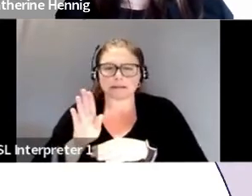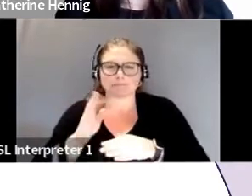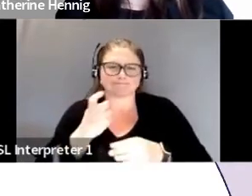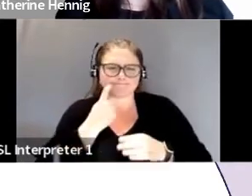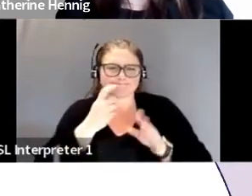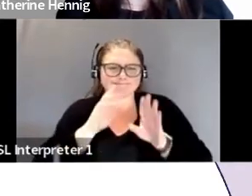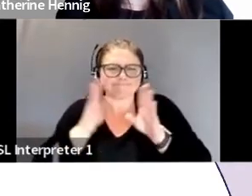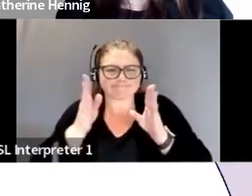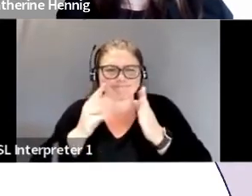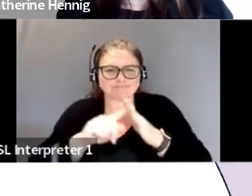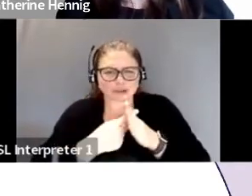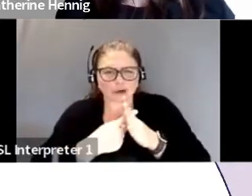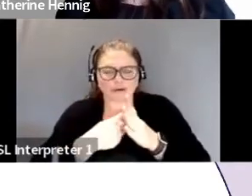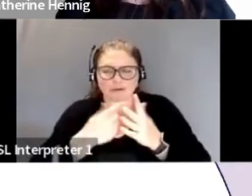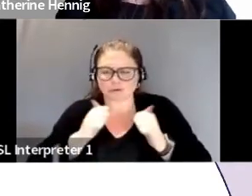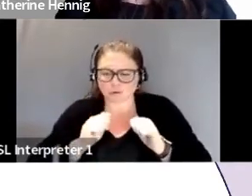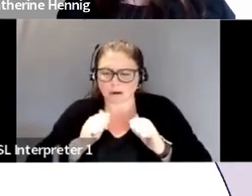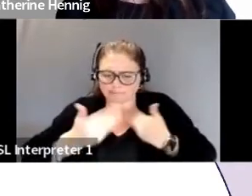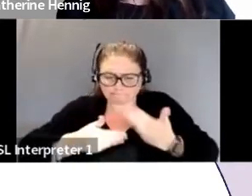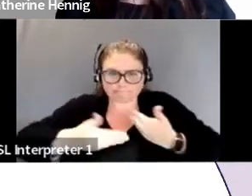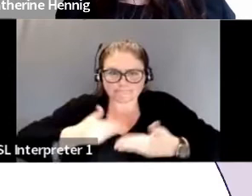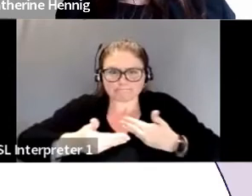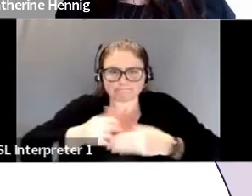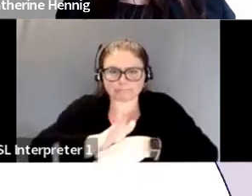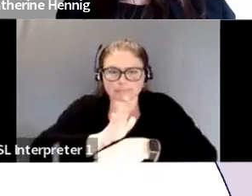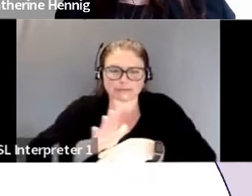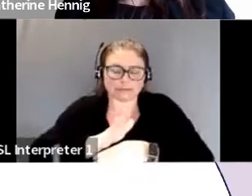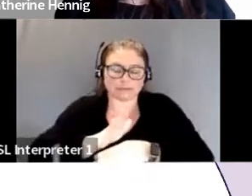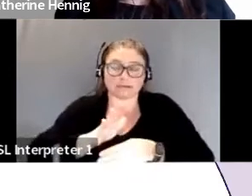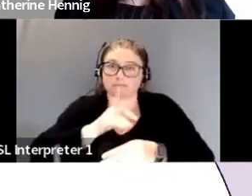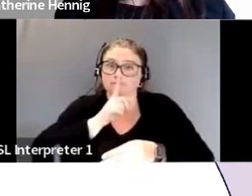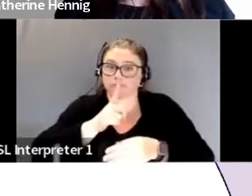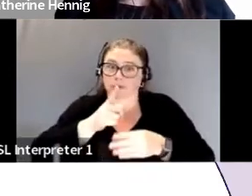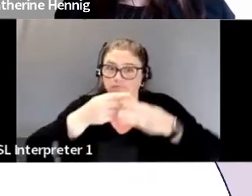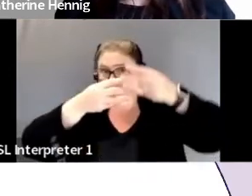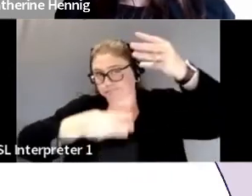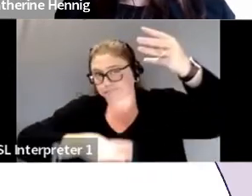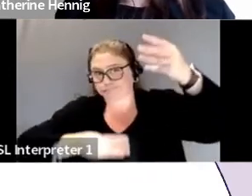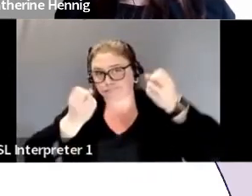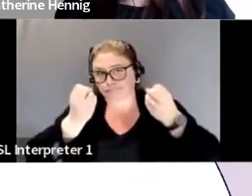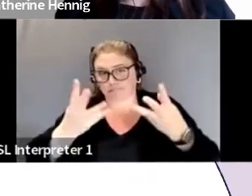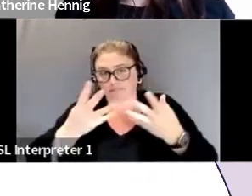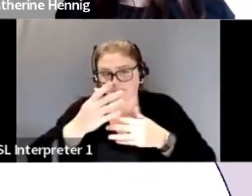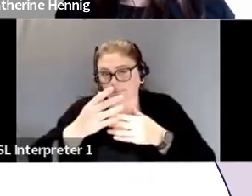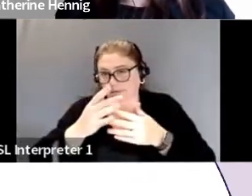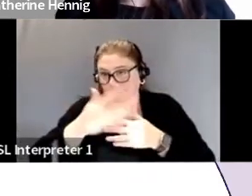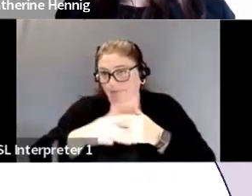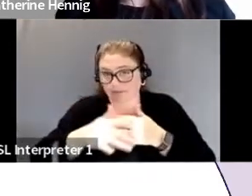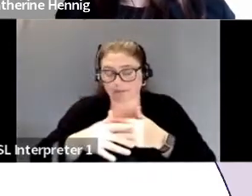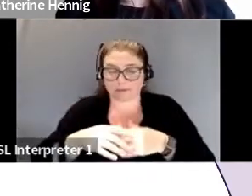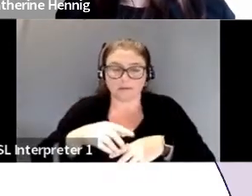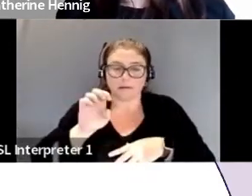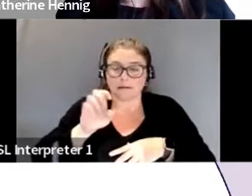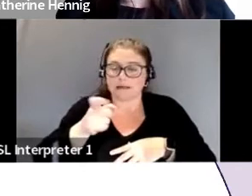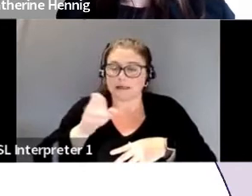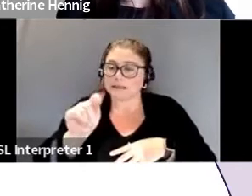and are trying to get the ball rolling. Well, there's a lot of options out there. As Ben mentioned, export grants, or market